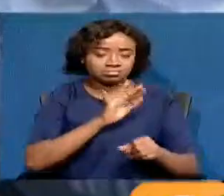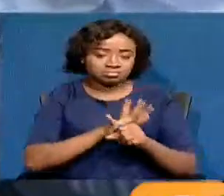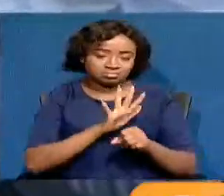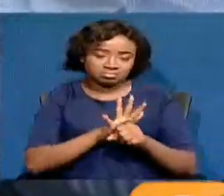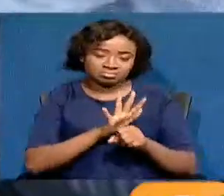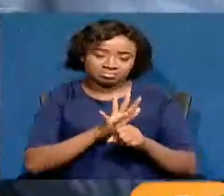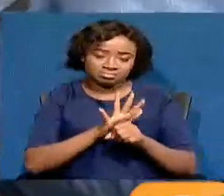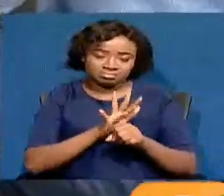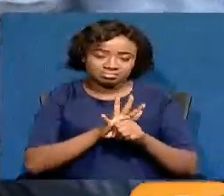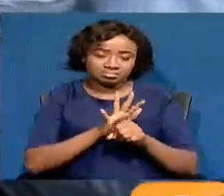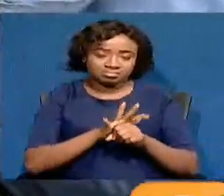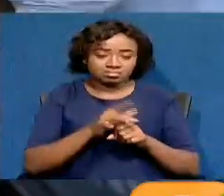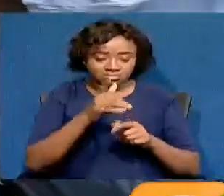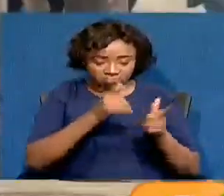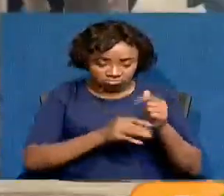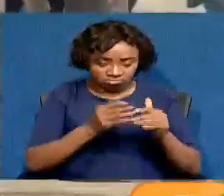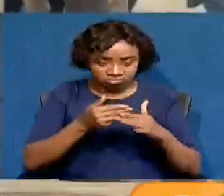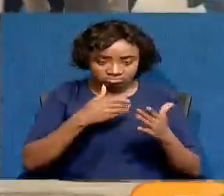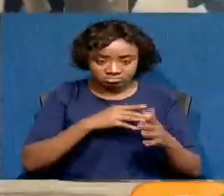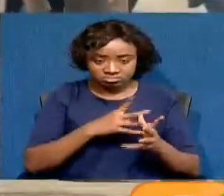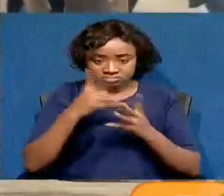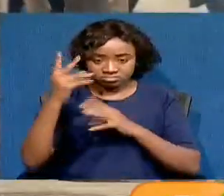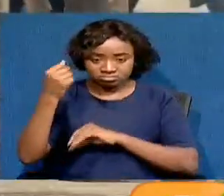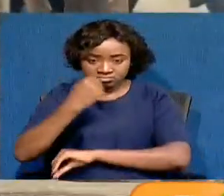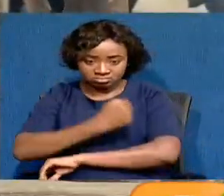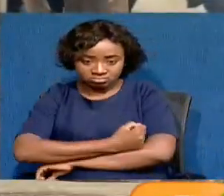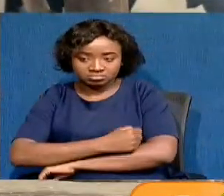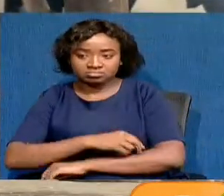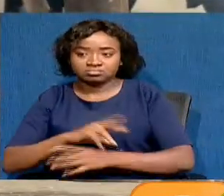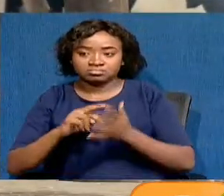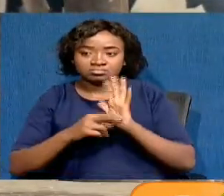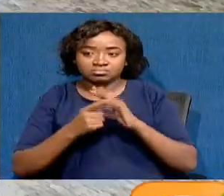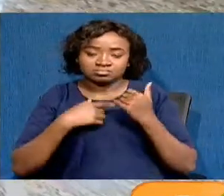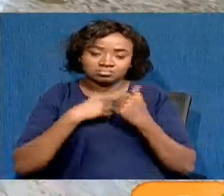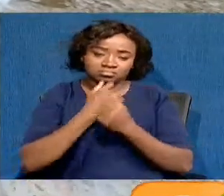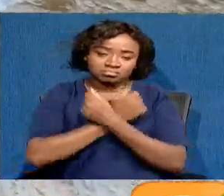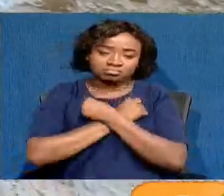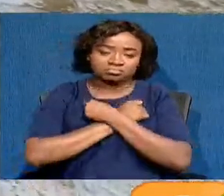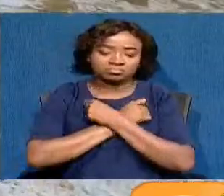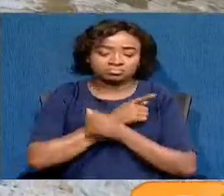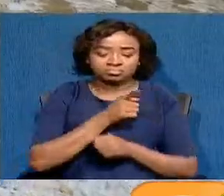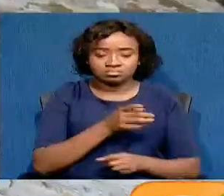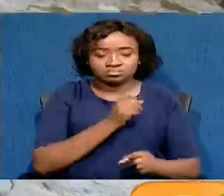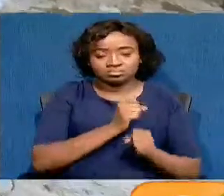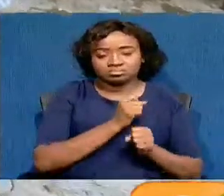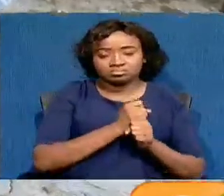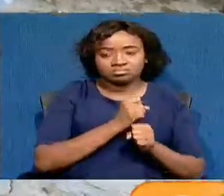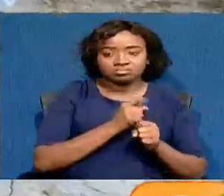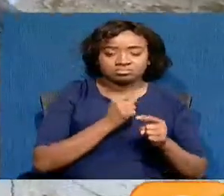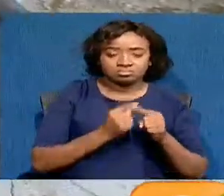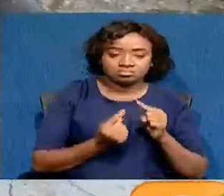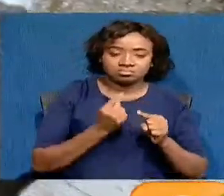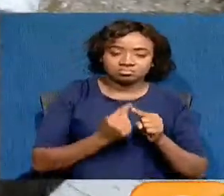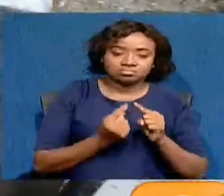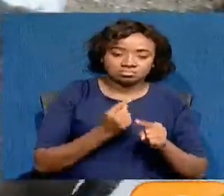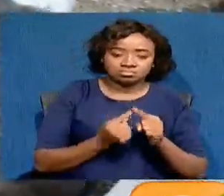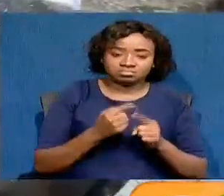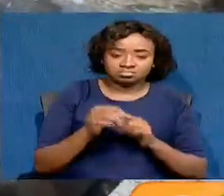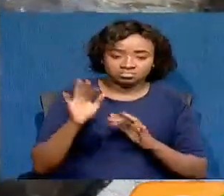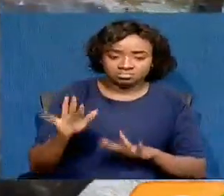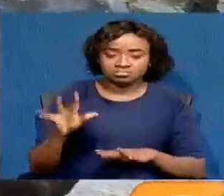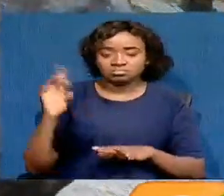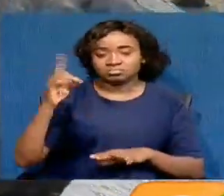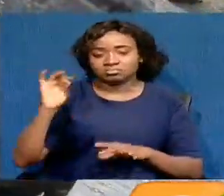We could milk before we go to school. So I had a passion for that. After years in Nairobi as an